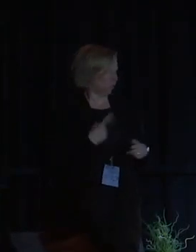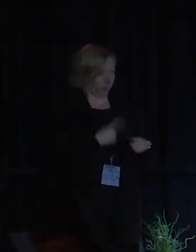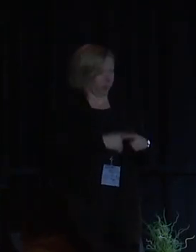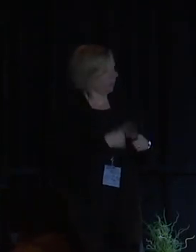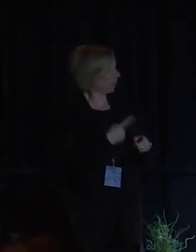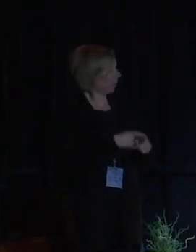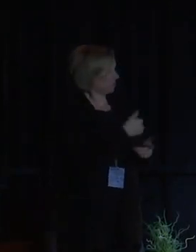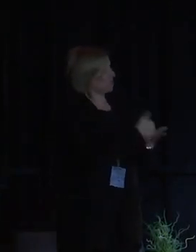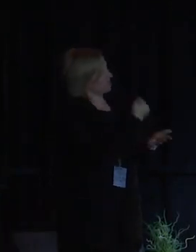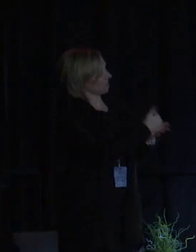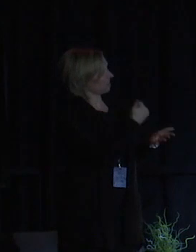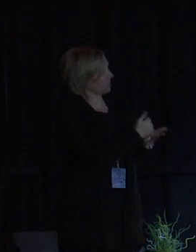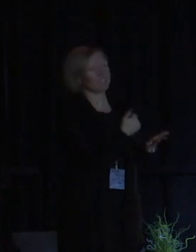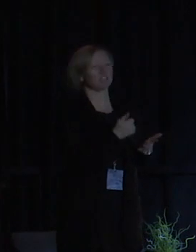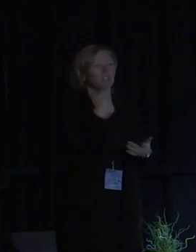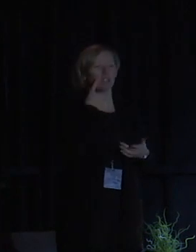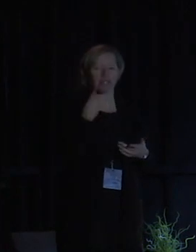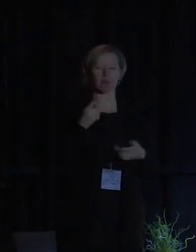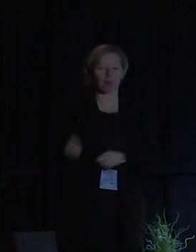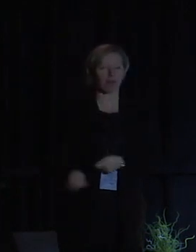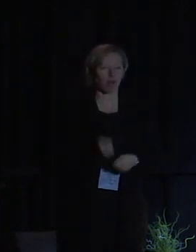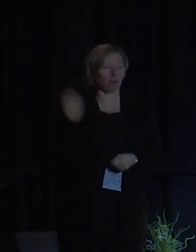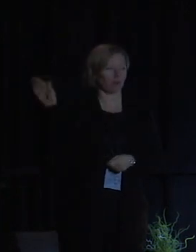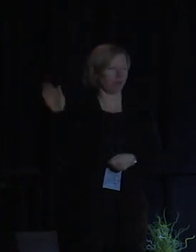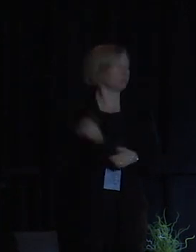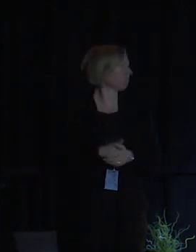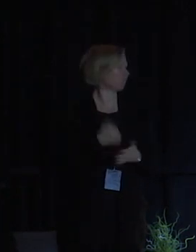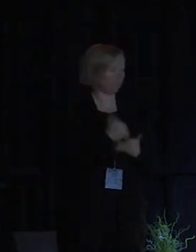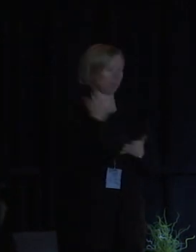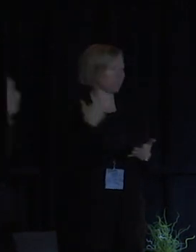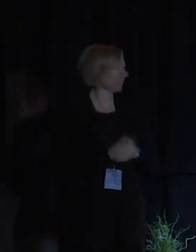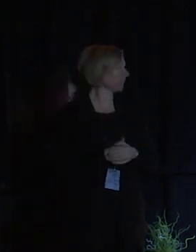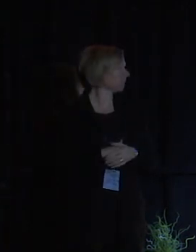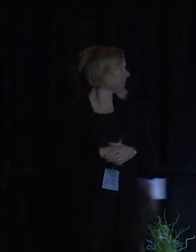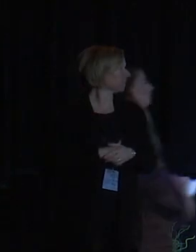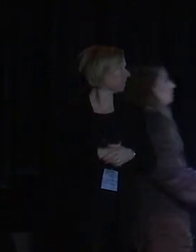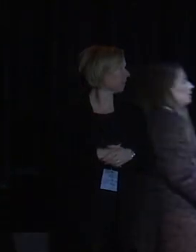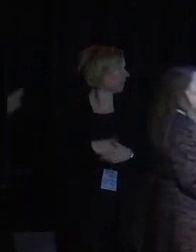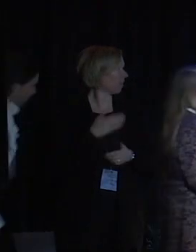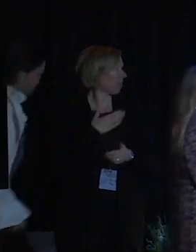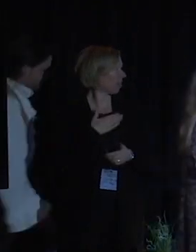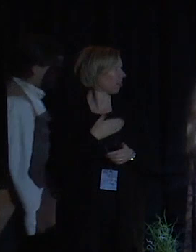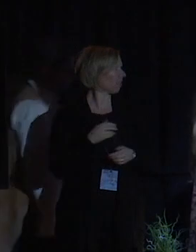looks great. So we're going to be able to play golf out there. Is that right? Excellent. Always up for a bit of golf.